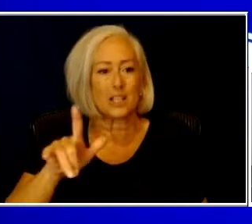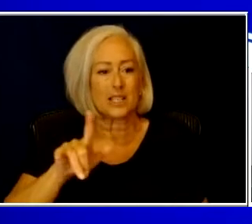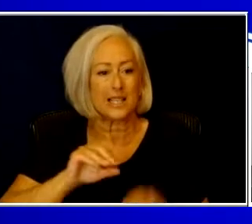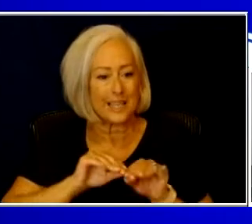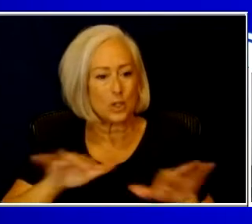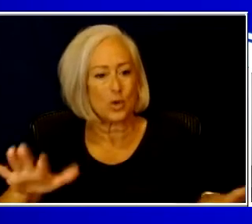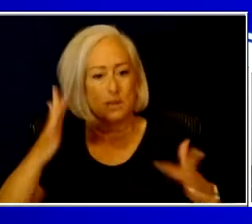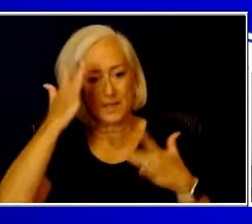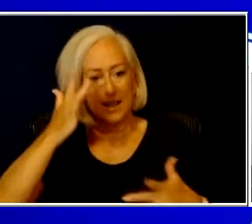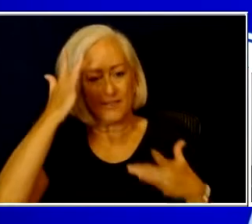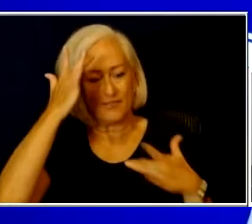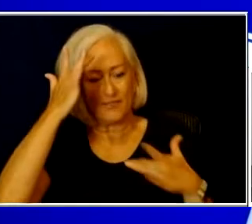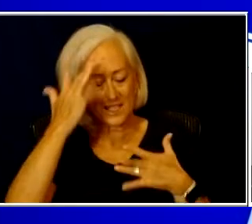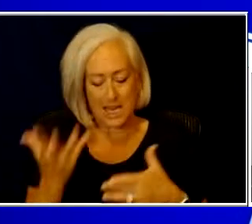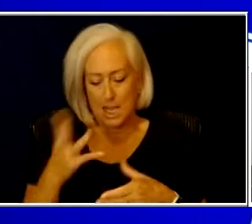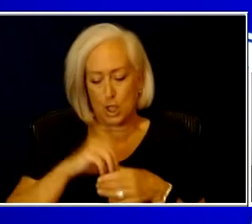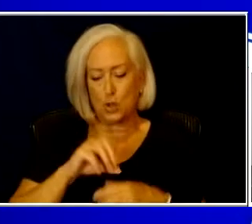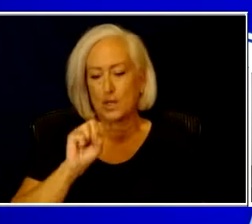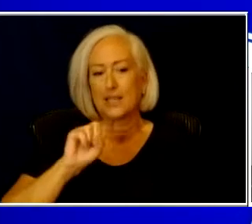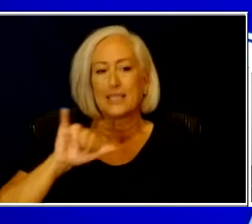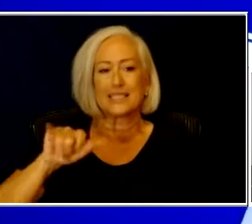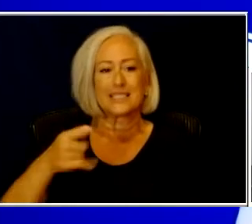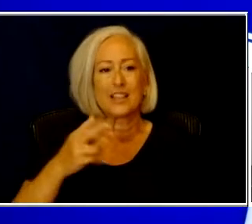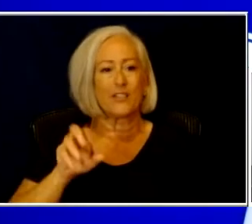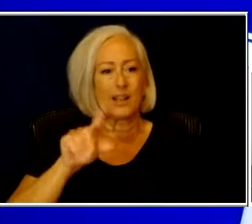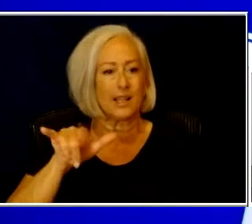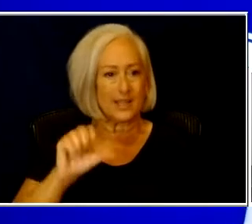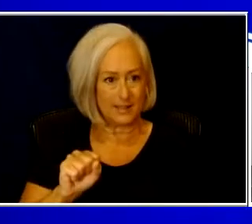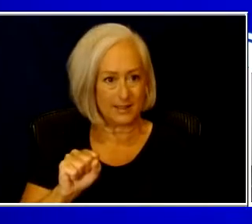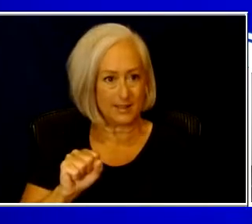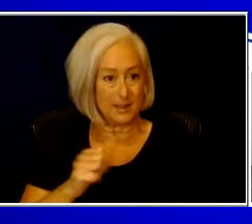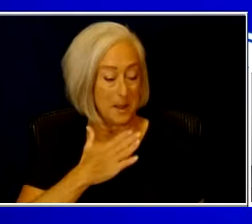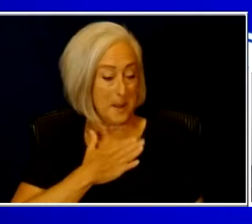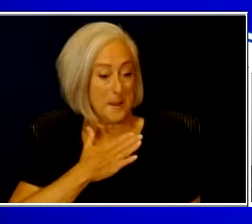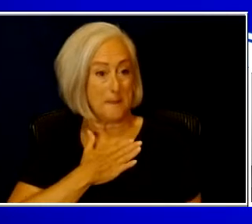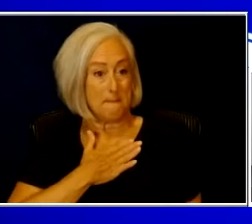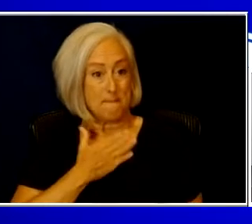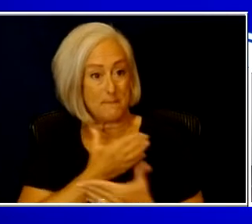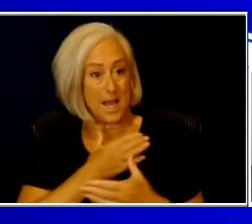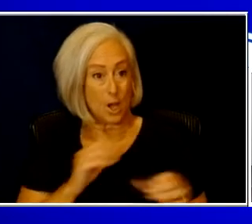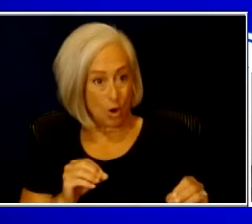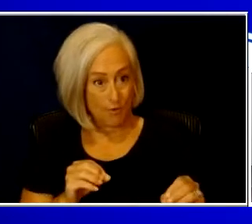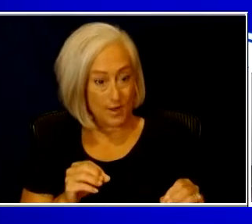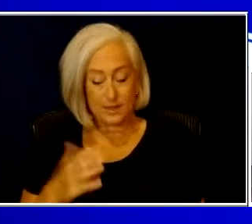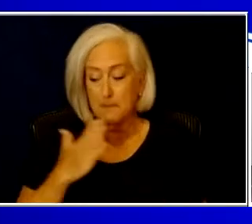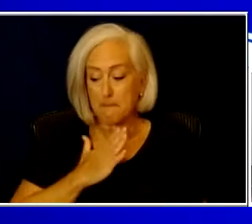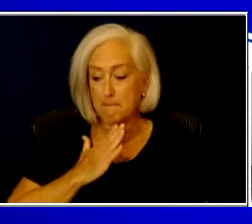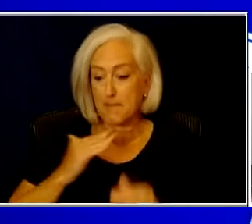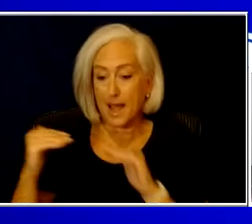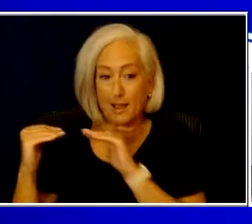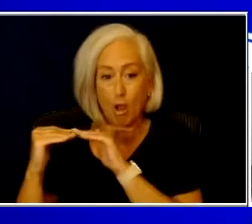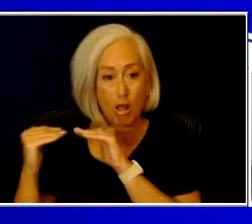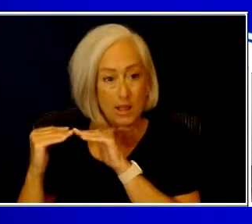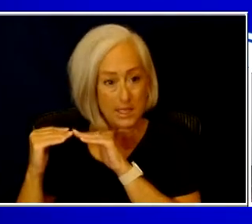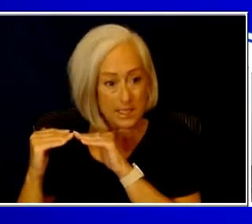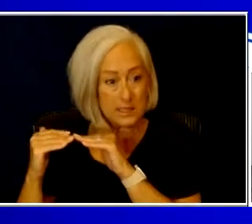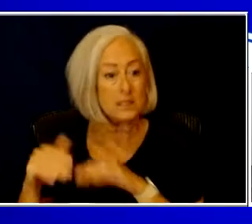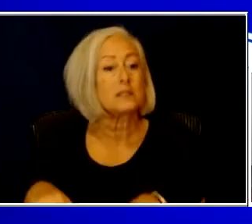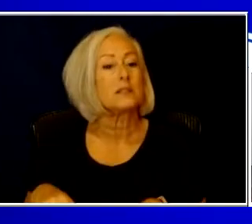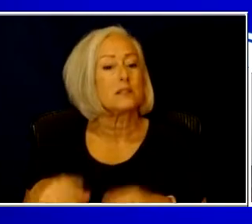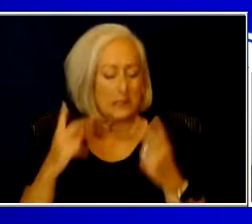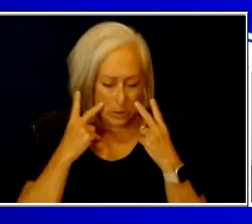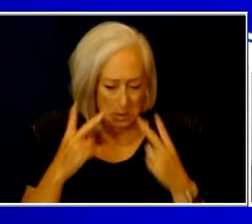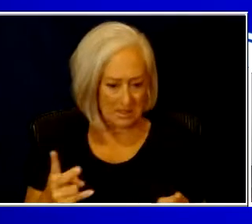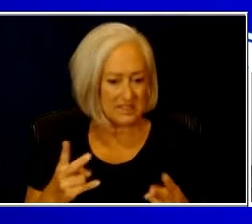that in my practice and with my ID colleagues and partners in our practice, we have seen a